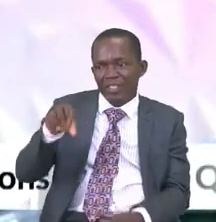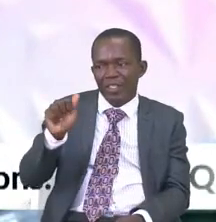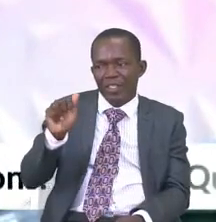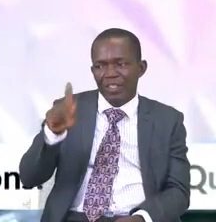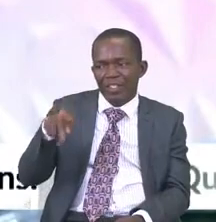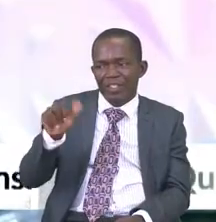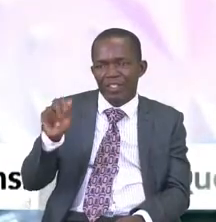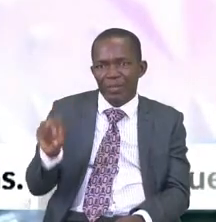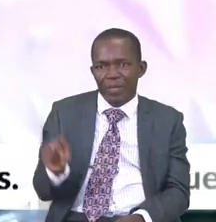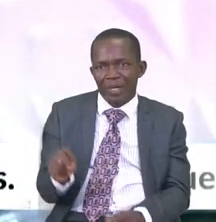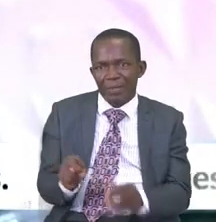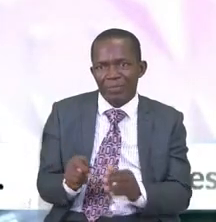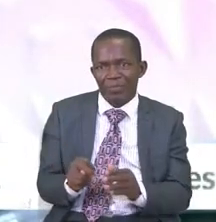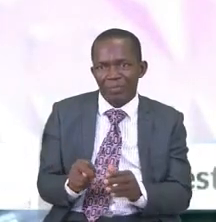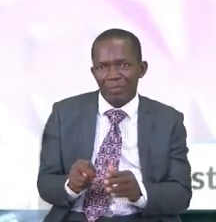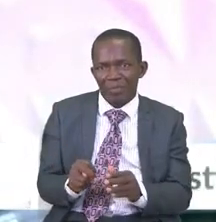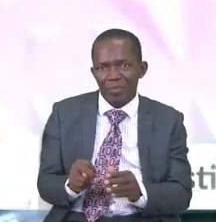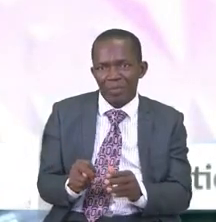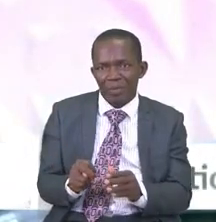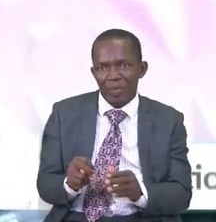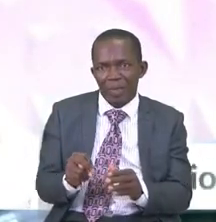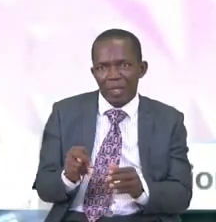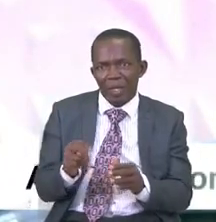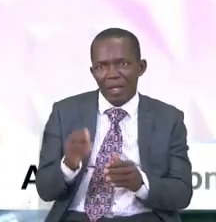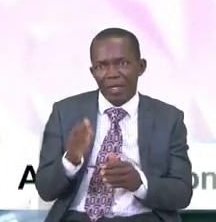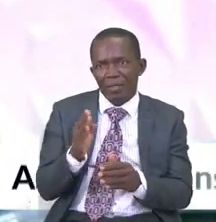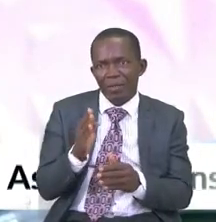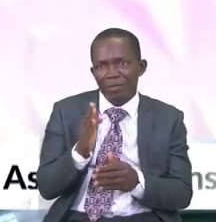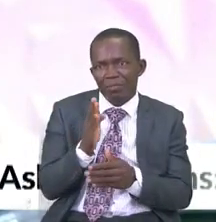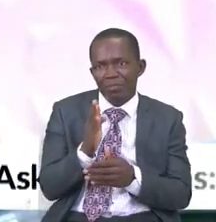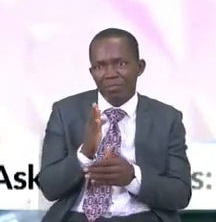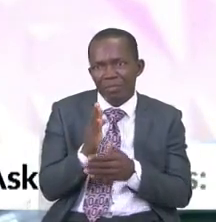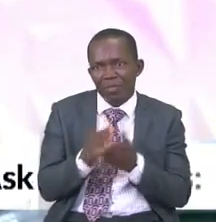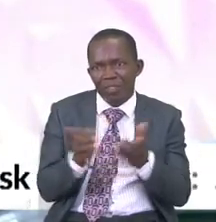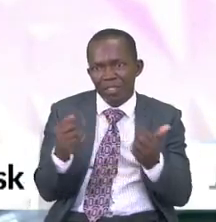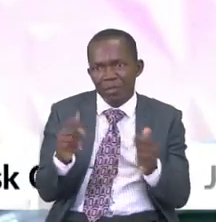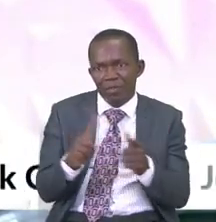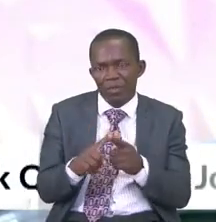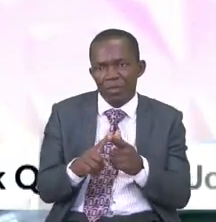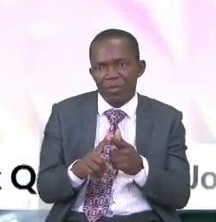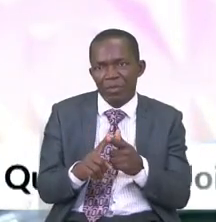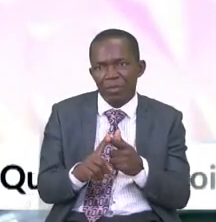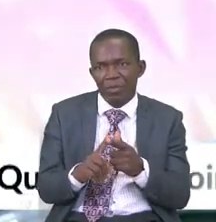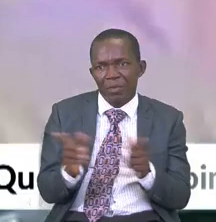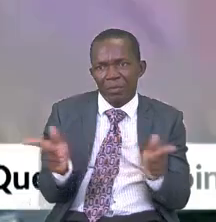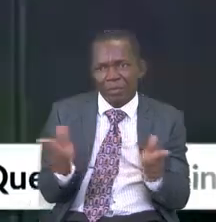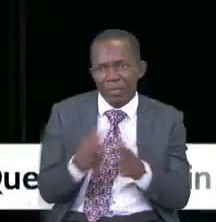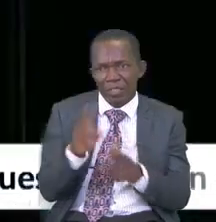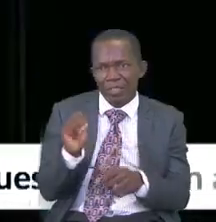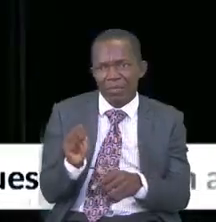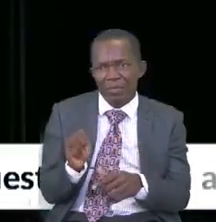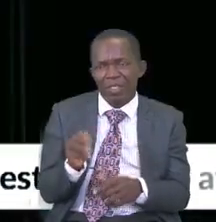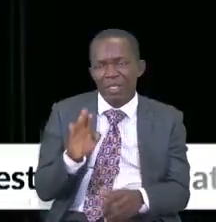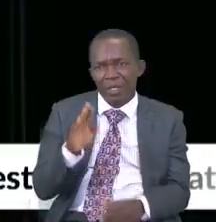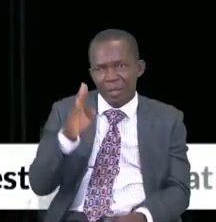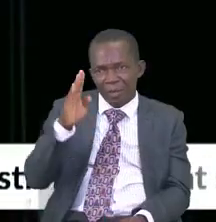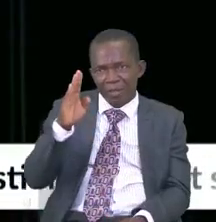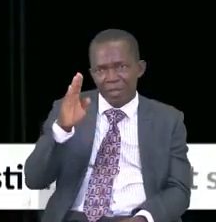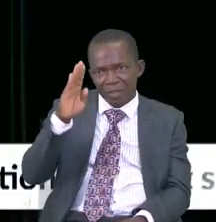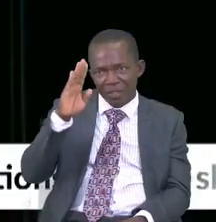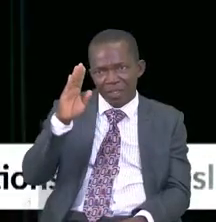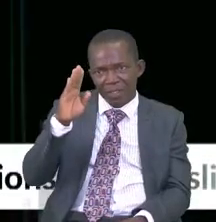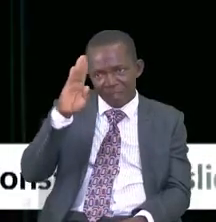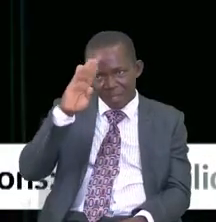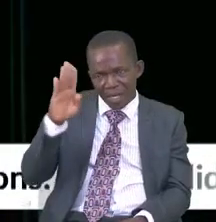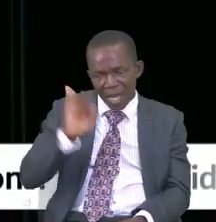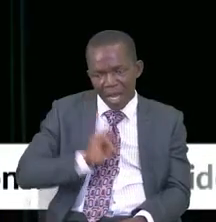And when the Navy officer came, he said, sir, pastor, I'd like to see you, sir. And